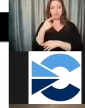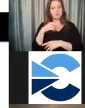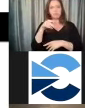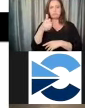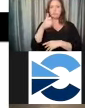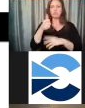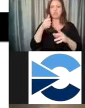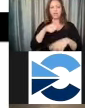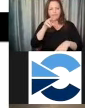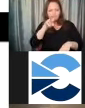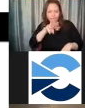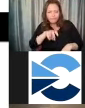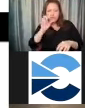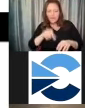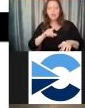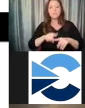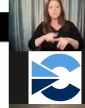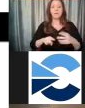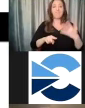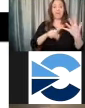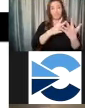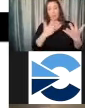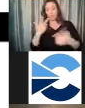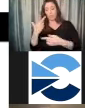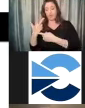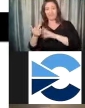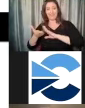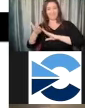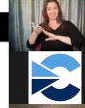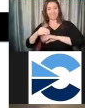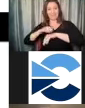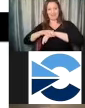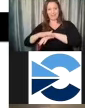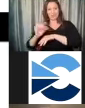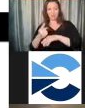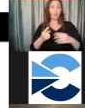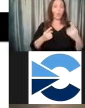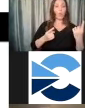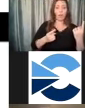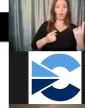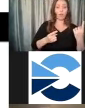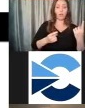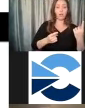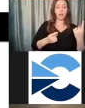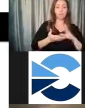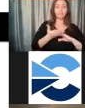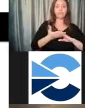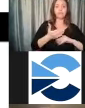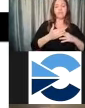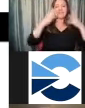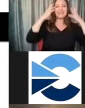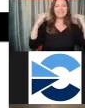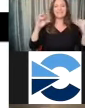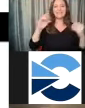at length. But 3 of the 5 studies were administered in English only, and 1 was administered in Dutch only.